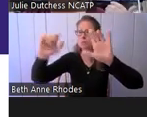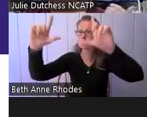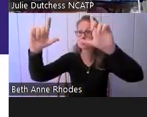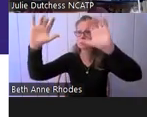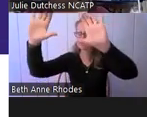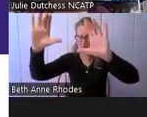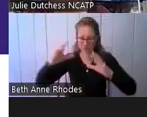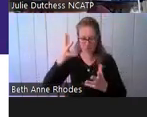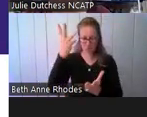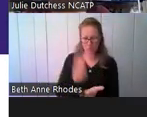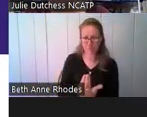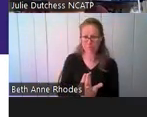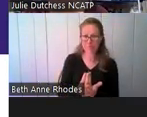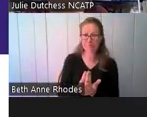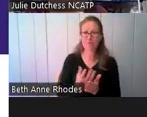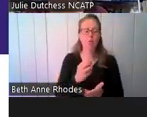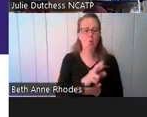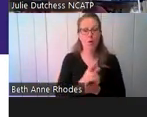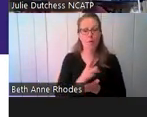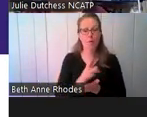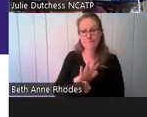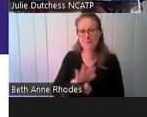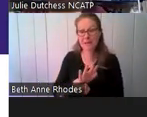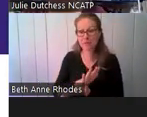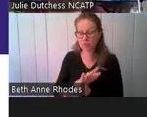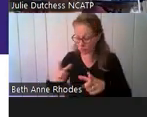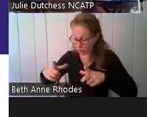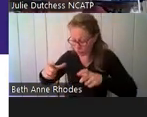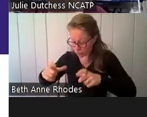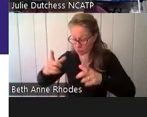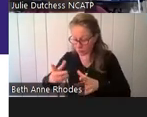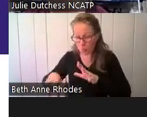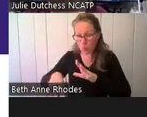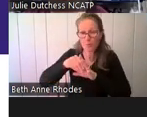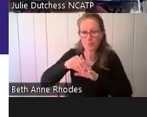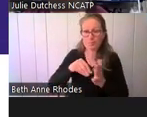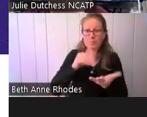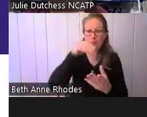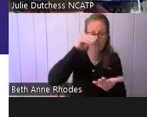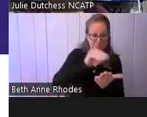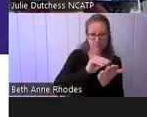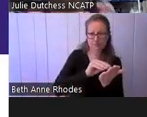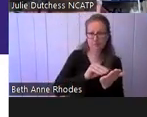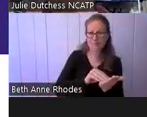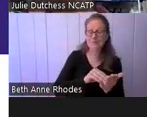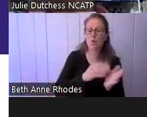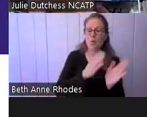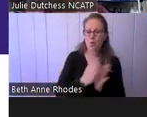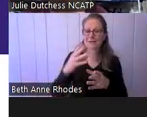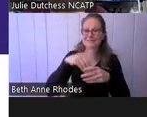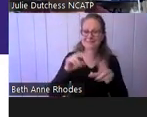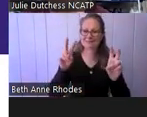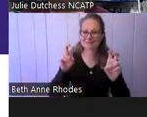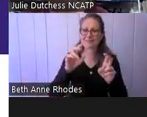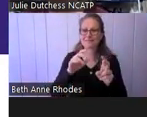that and put it in. You can do audio and video files with it. It has a web clipper that we're going to show you a very short